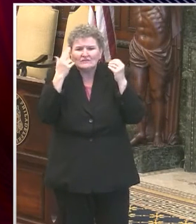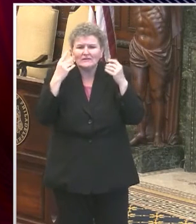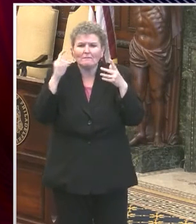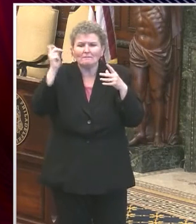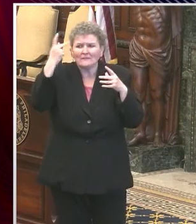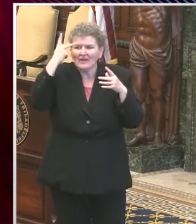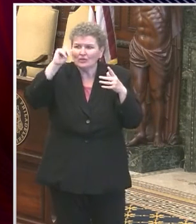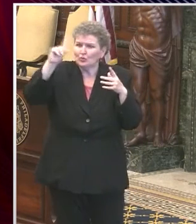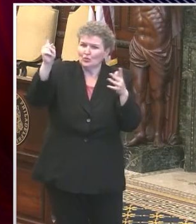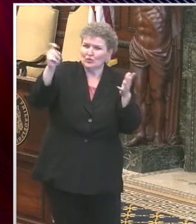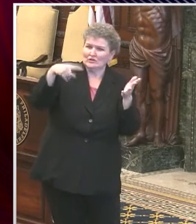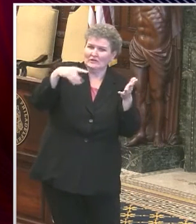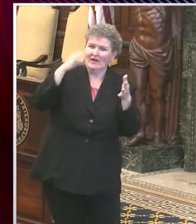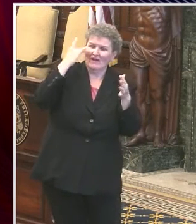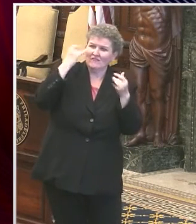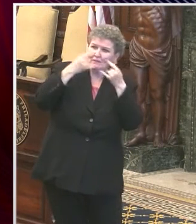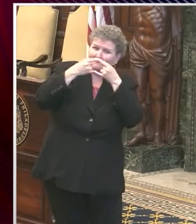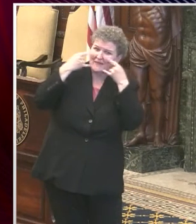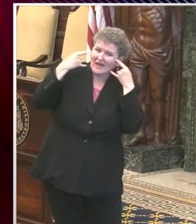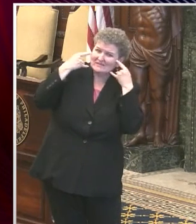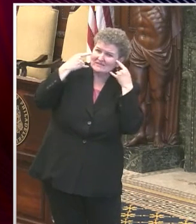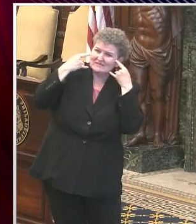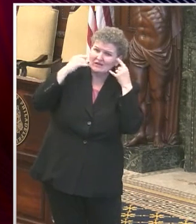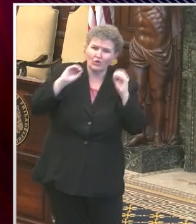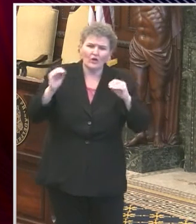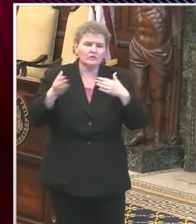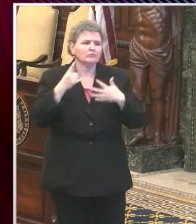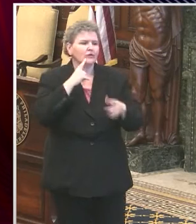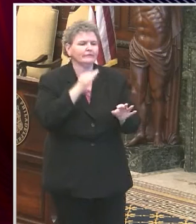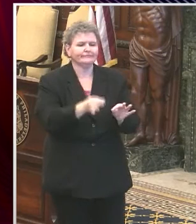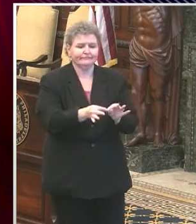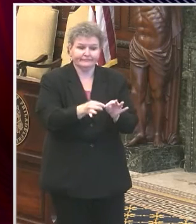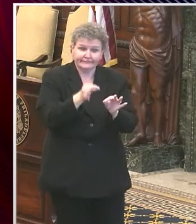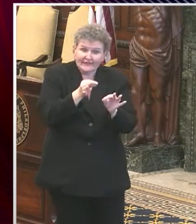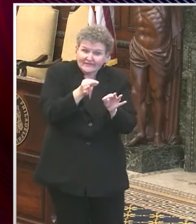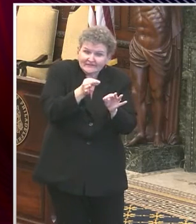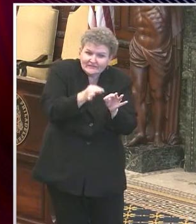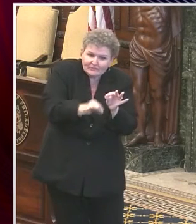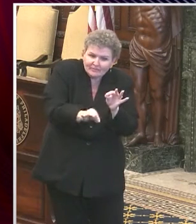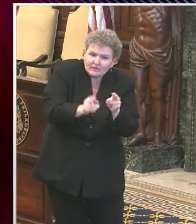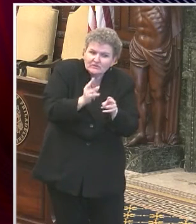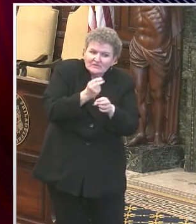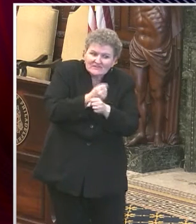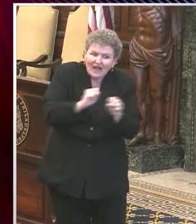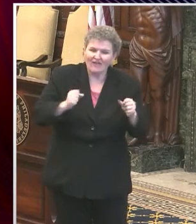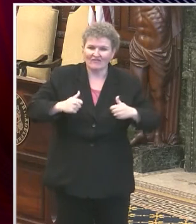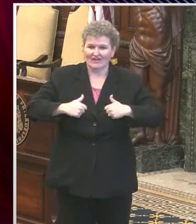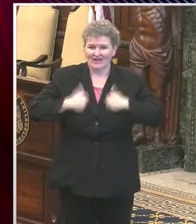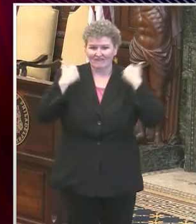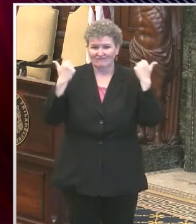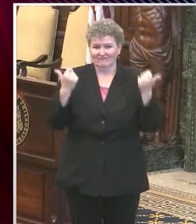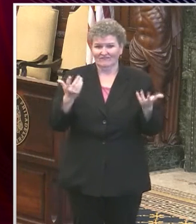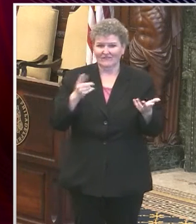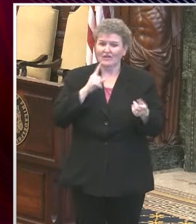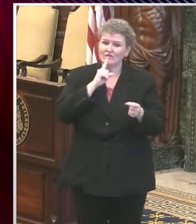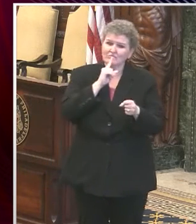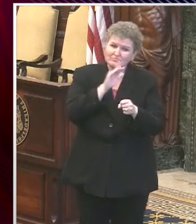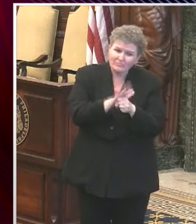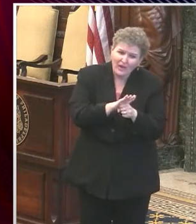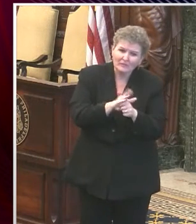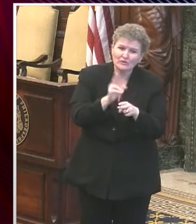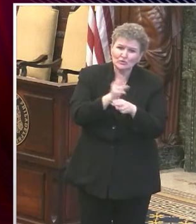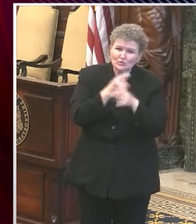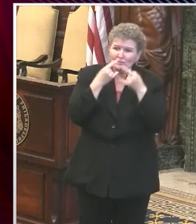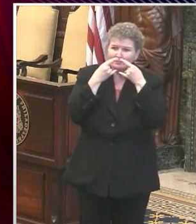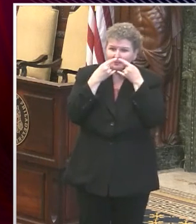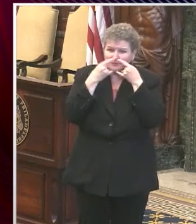whether people should wear masks. It's a very simple thing to do. It could save an awful lot of lives. And I think we need to be committing to do that as we